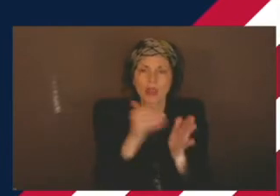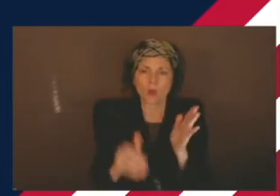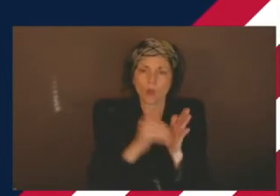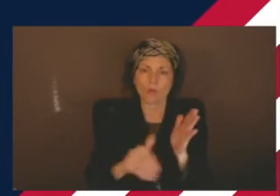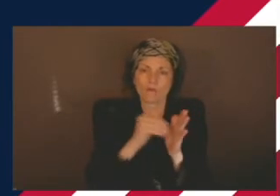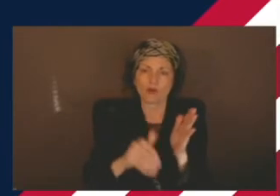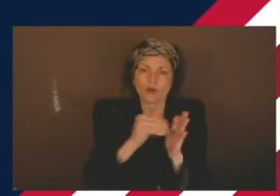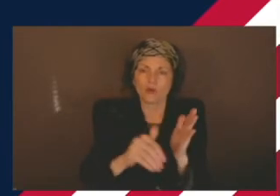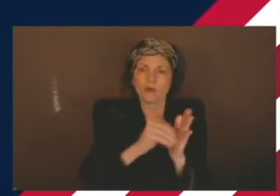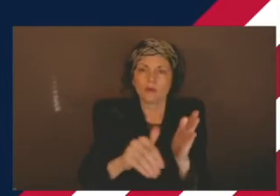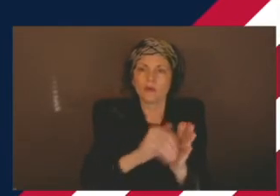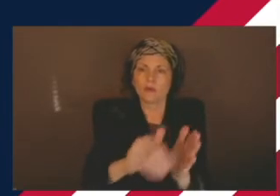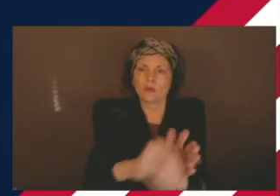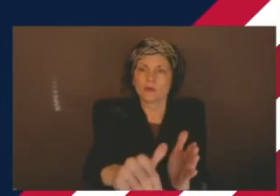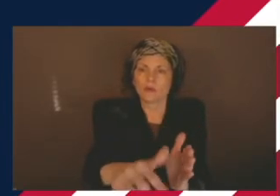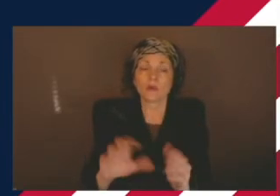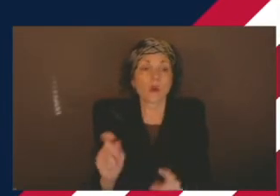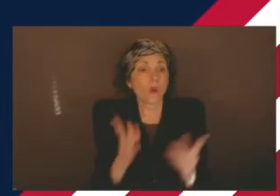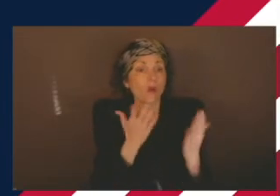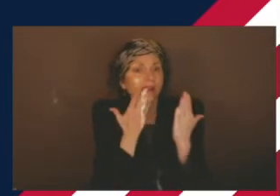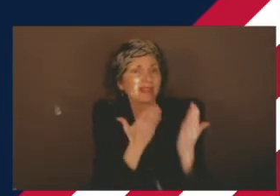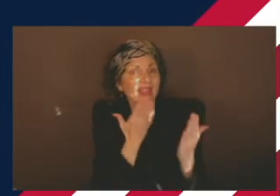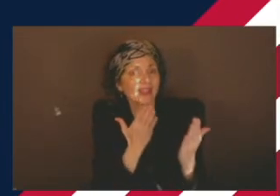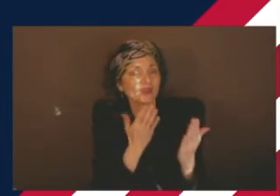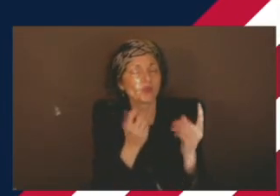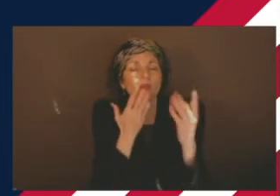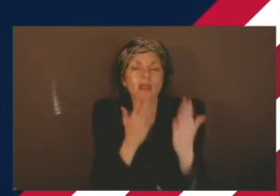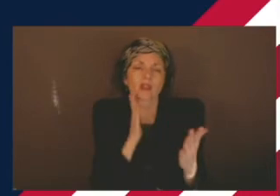Thank you for the work you do. Thank you.